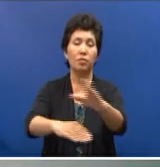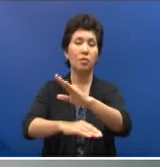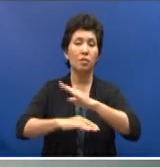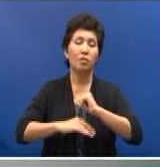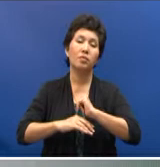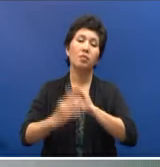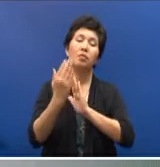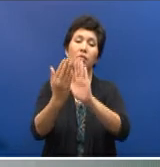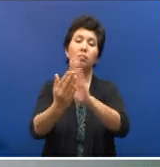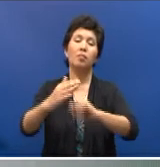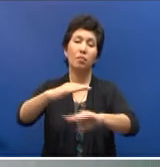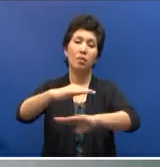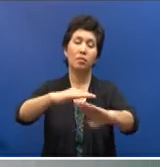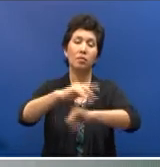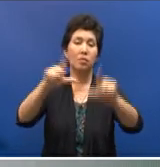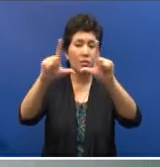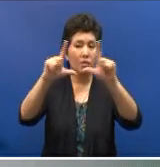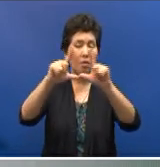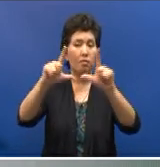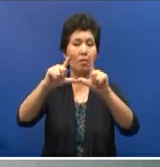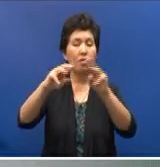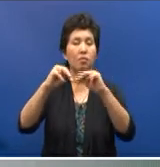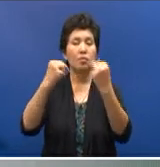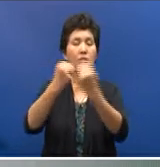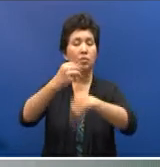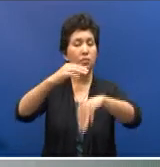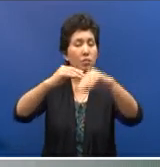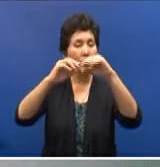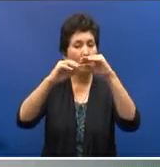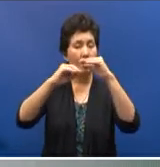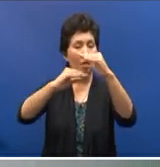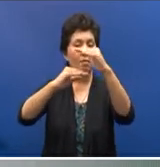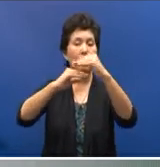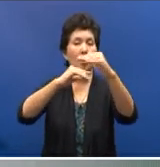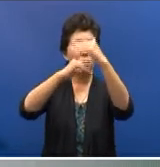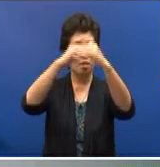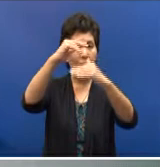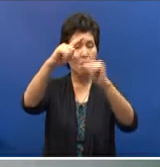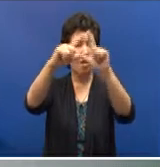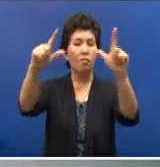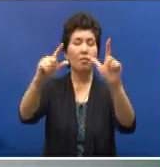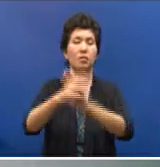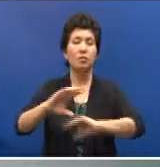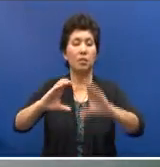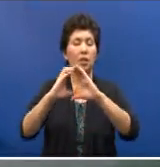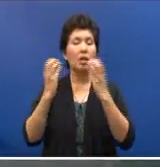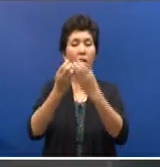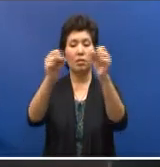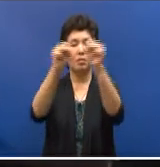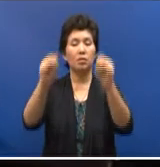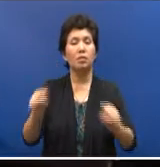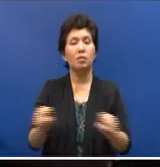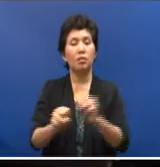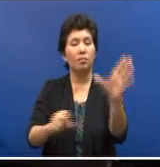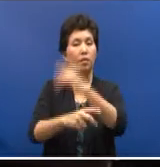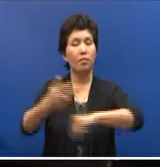society which is based on their level of social mobility. Okay, the first one is based on class system,